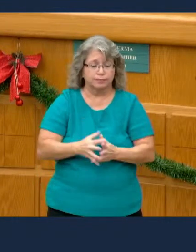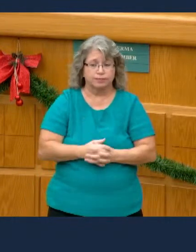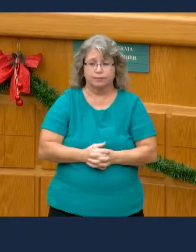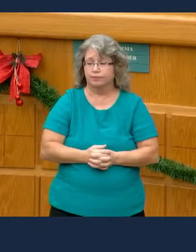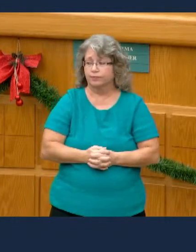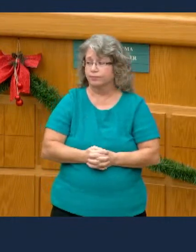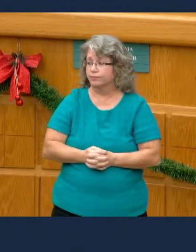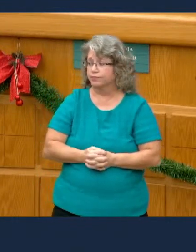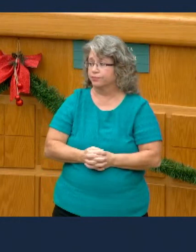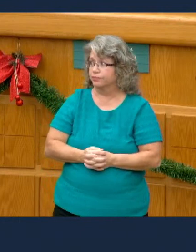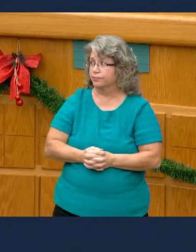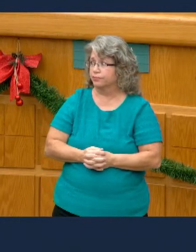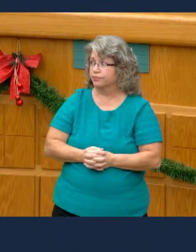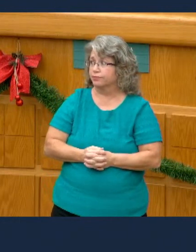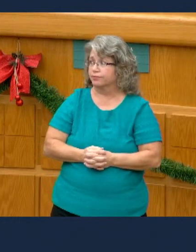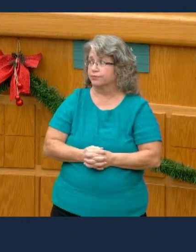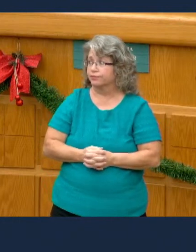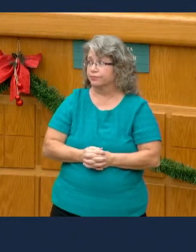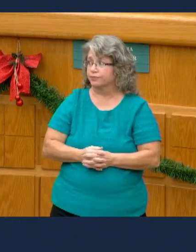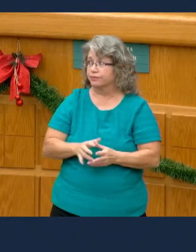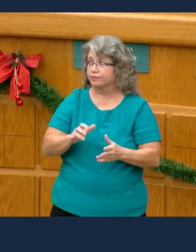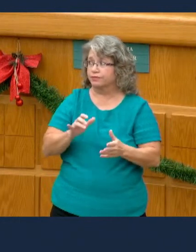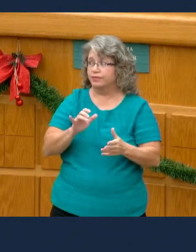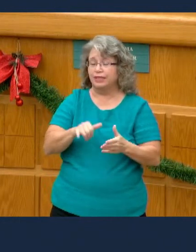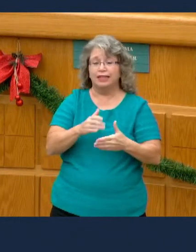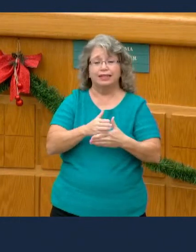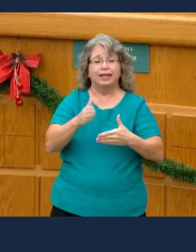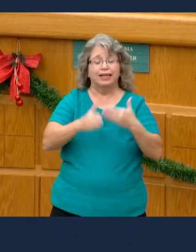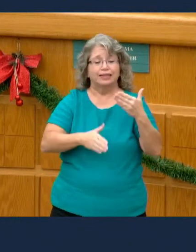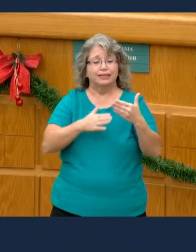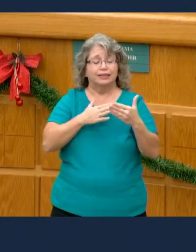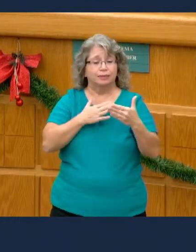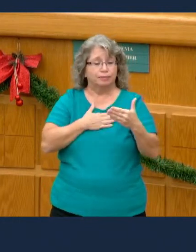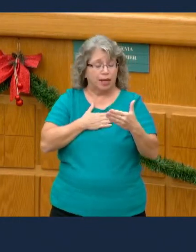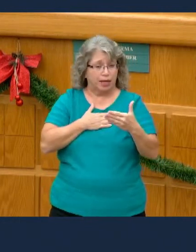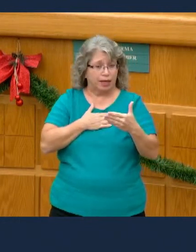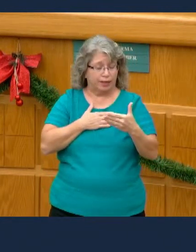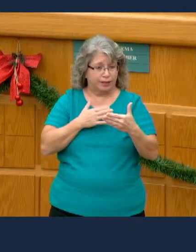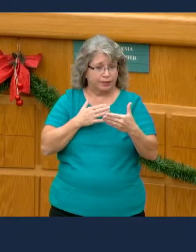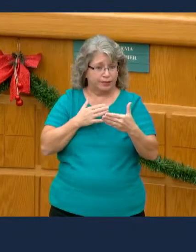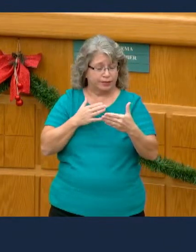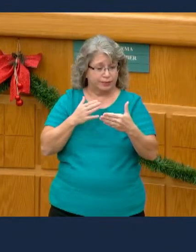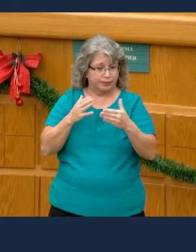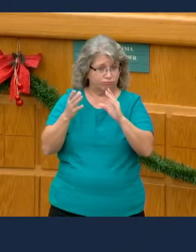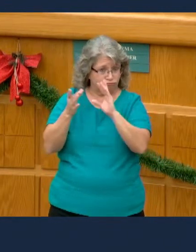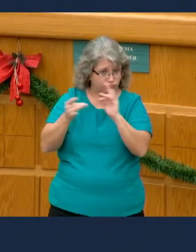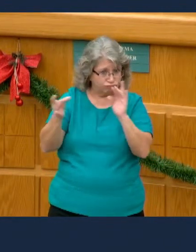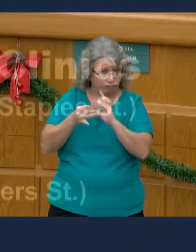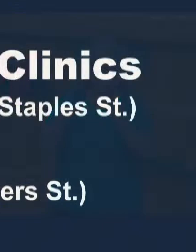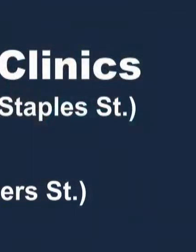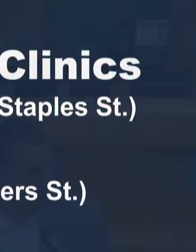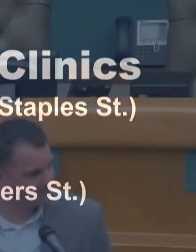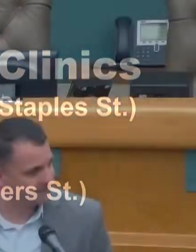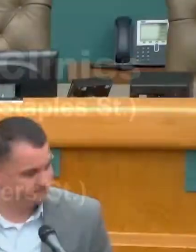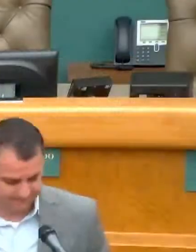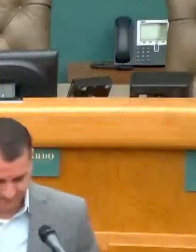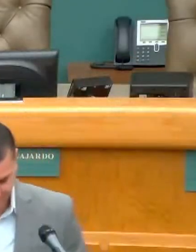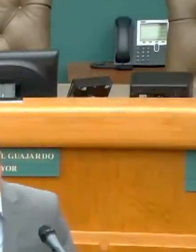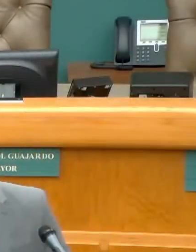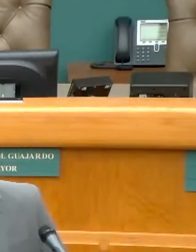Pending your questions, I'm sorry, that concludes my brief, and pending Gabby's translation, we're going to be followed by Dr. Bird from Texas A&M Corpus